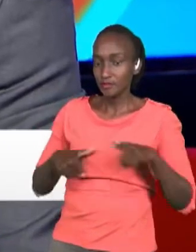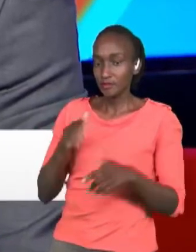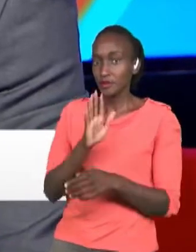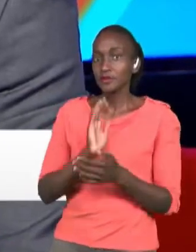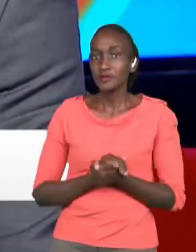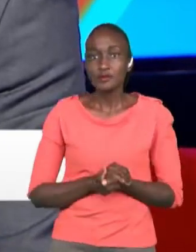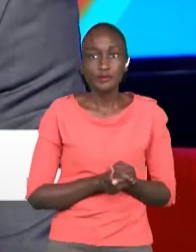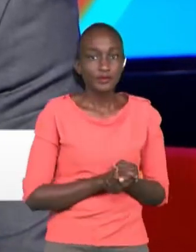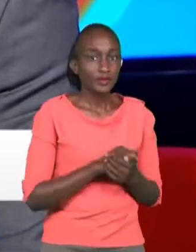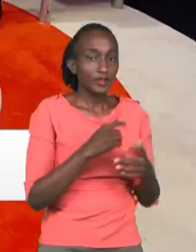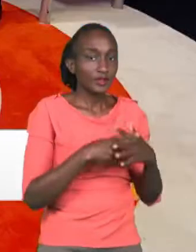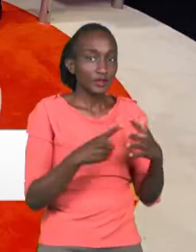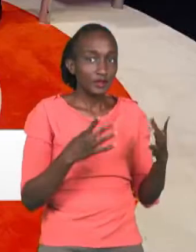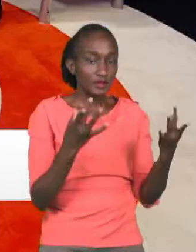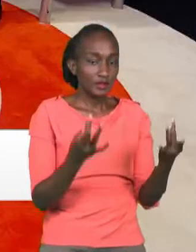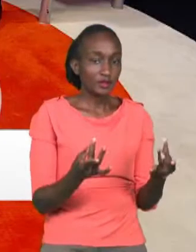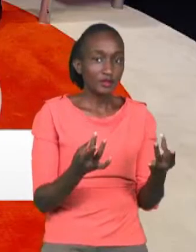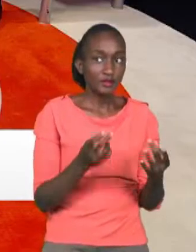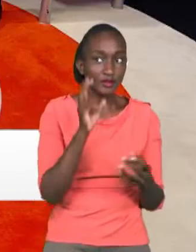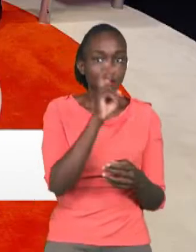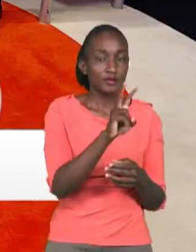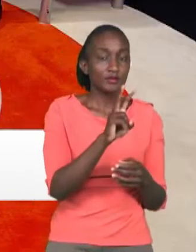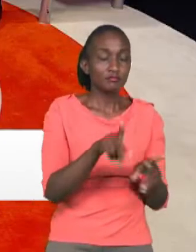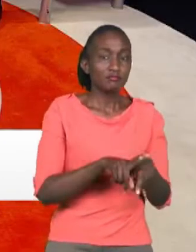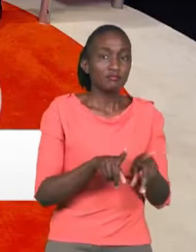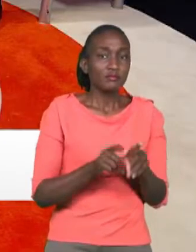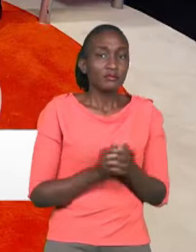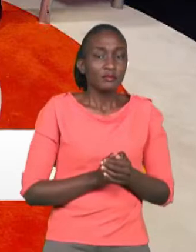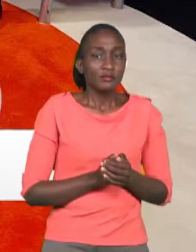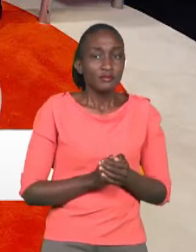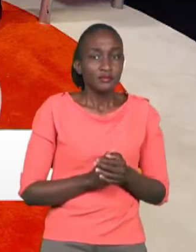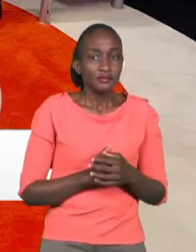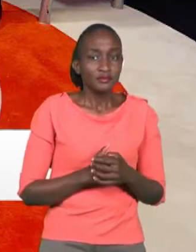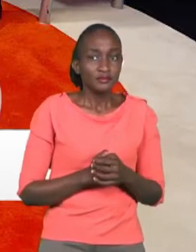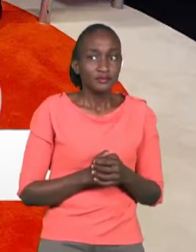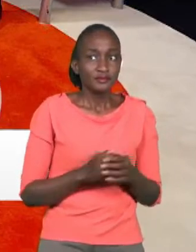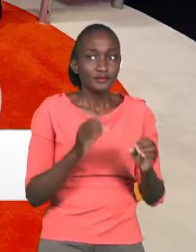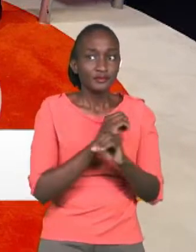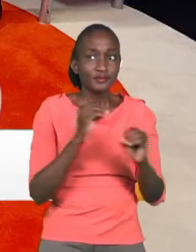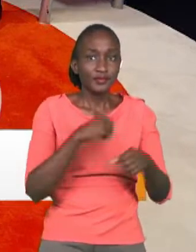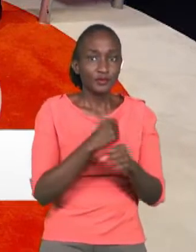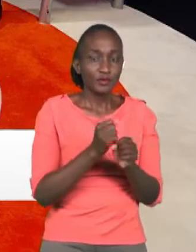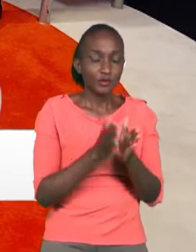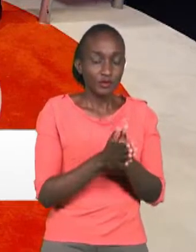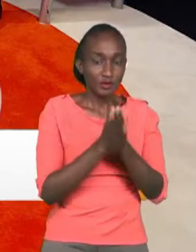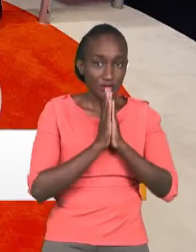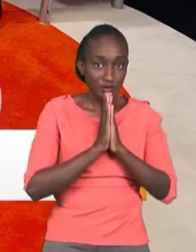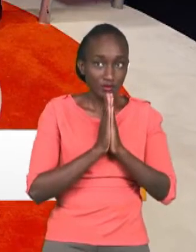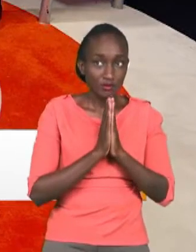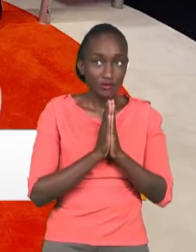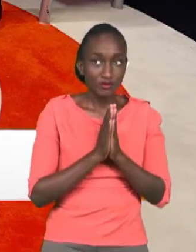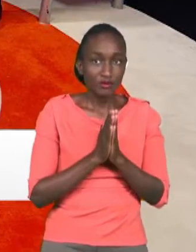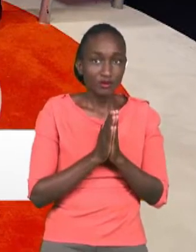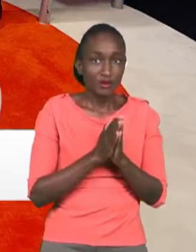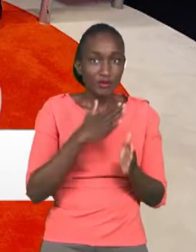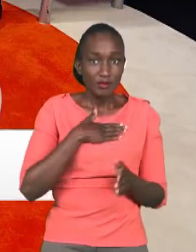I started yoga. When I started yoga, I looked at it as nothing to do with religion or just for my